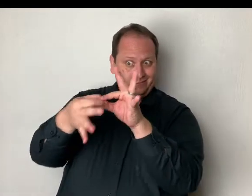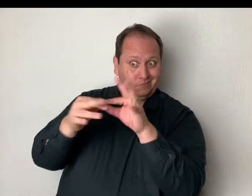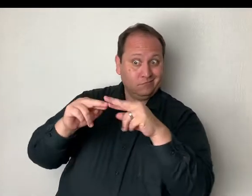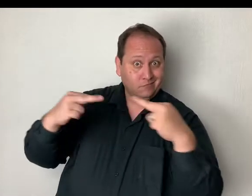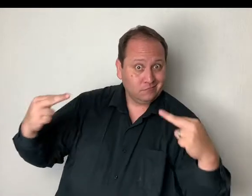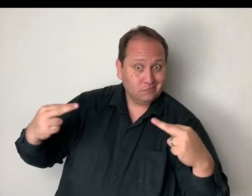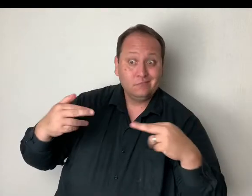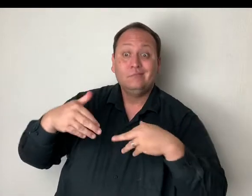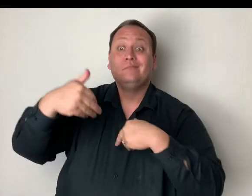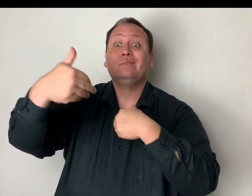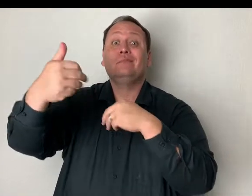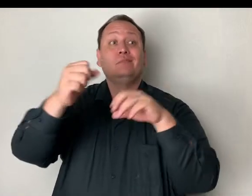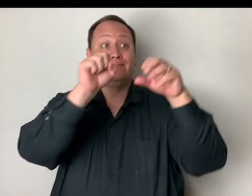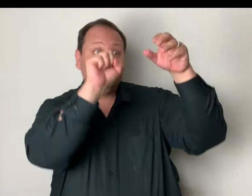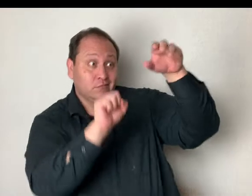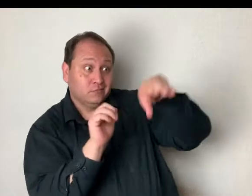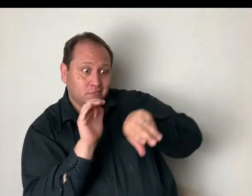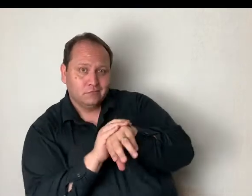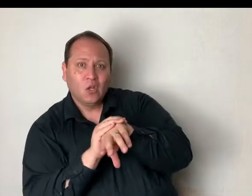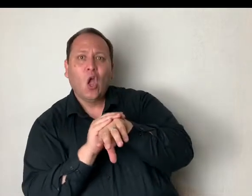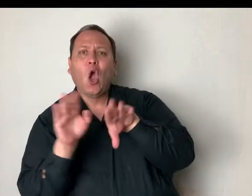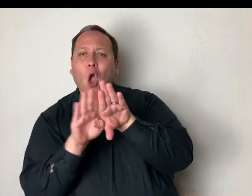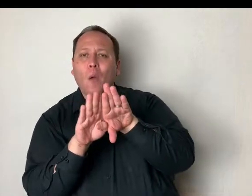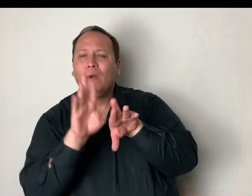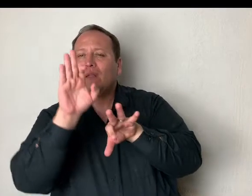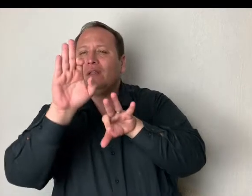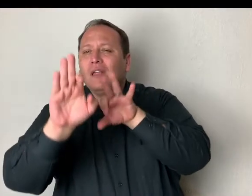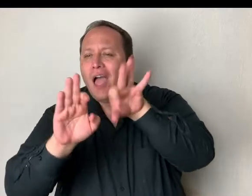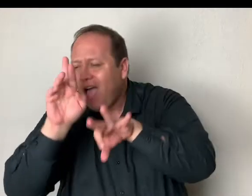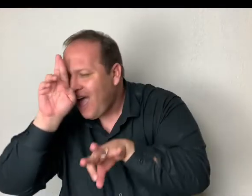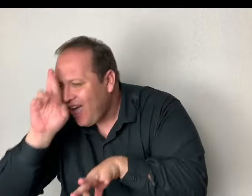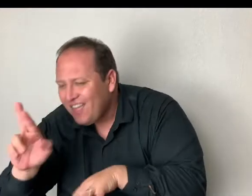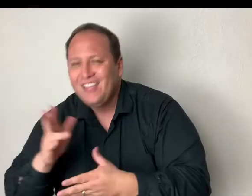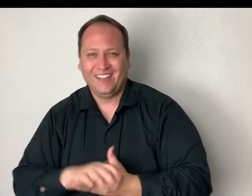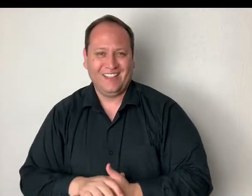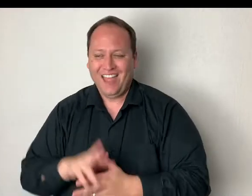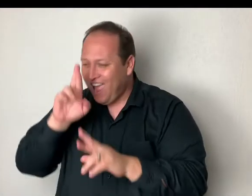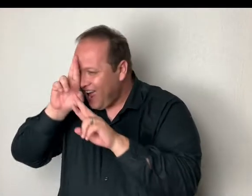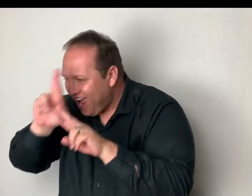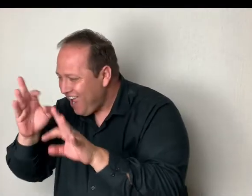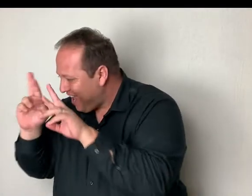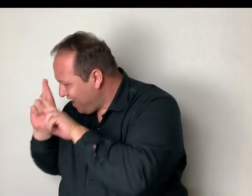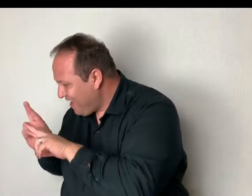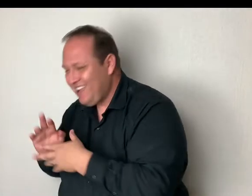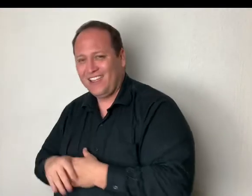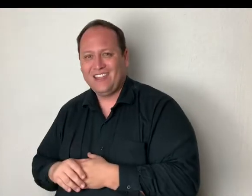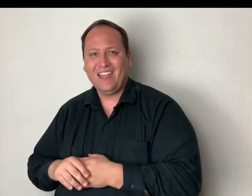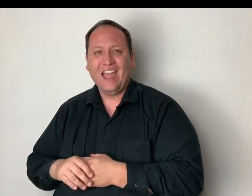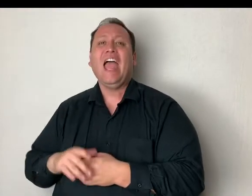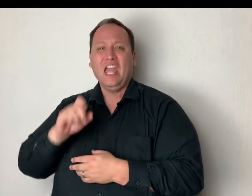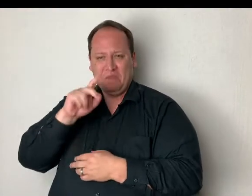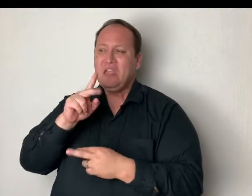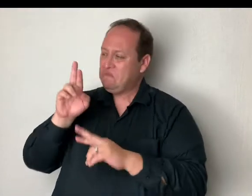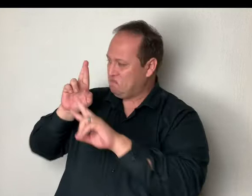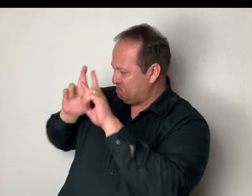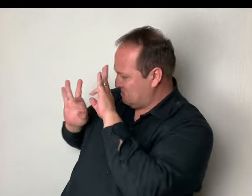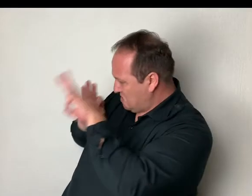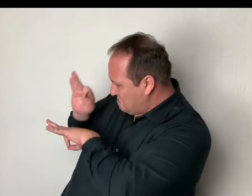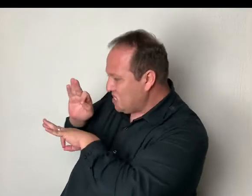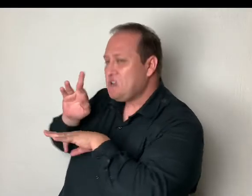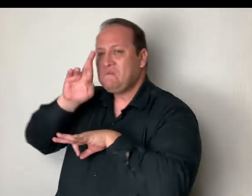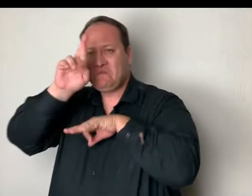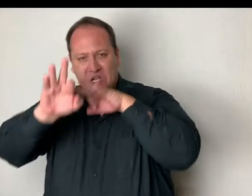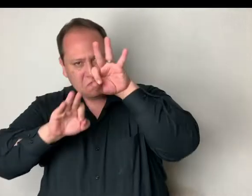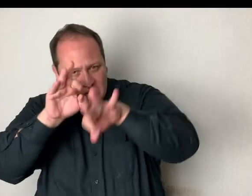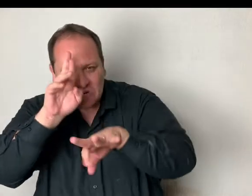is to treat them with respect. And in turn, we will be treated with respect. And the first step is to create